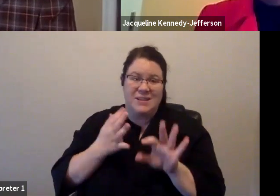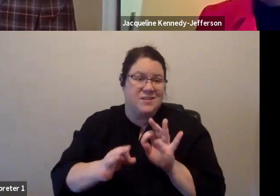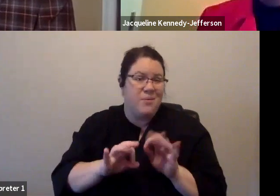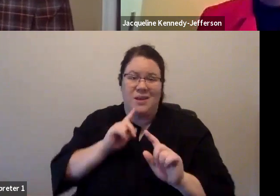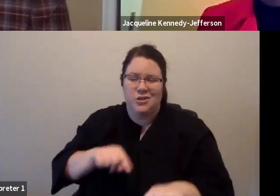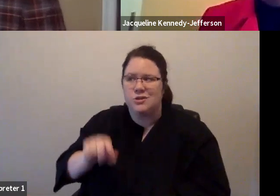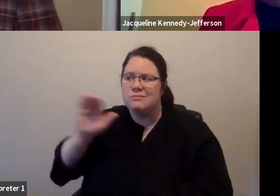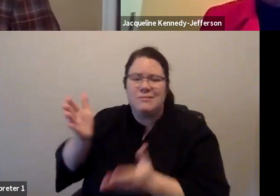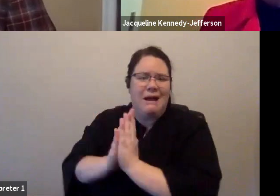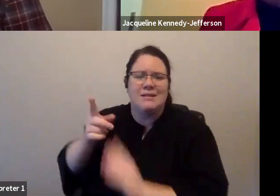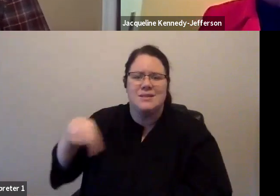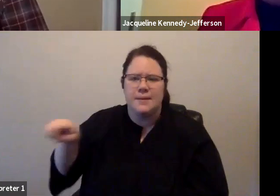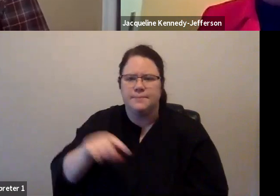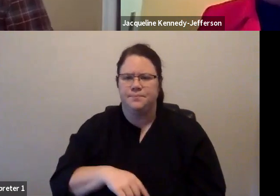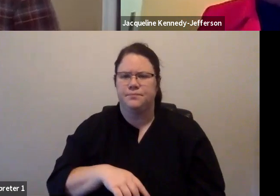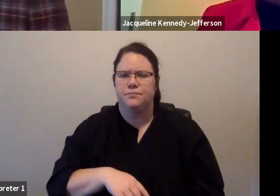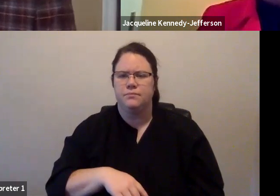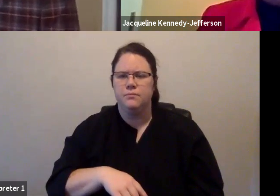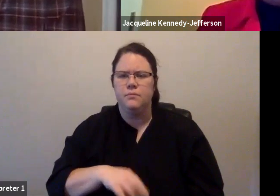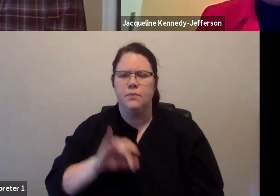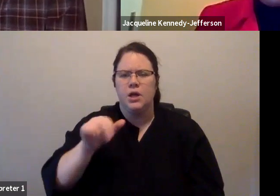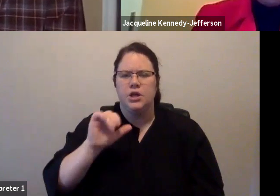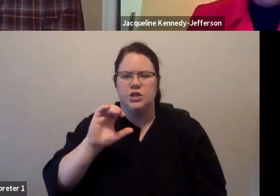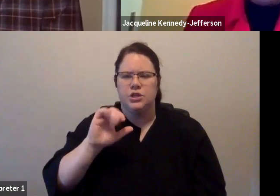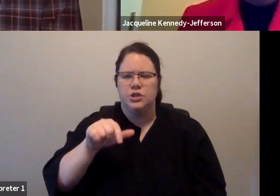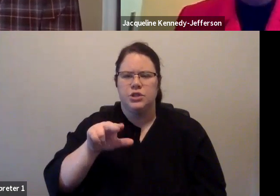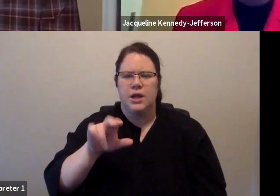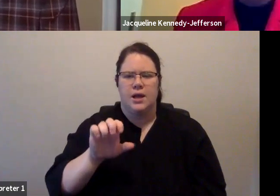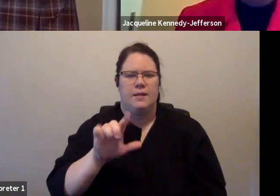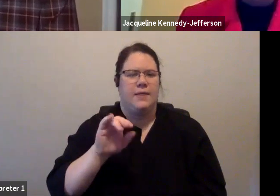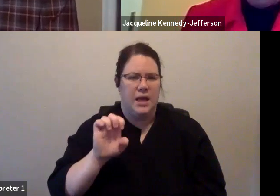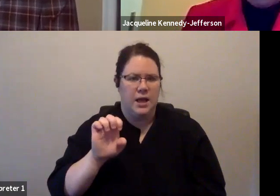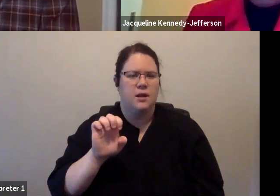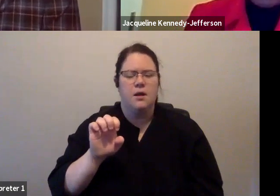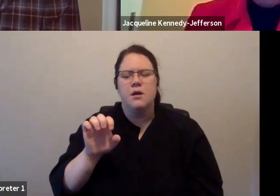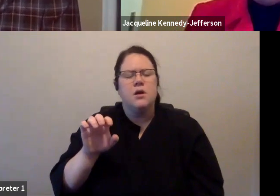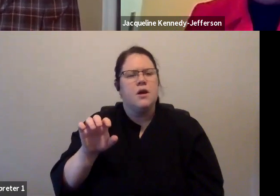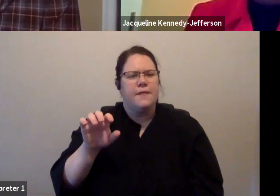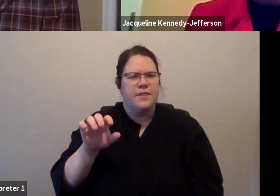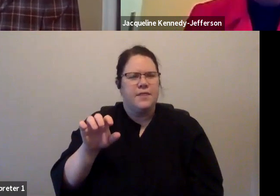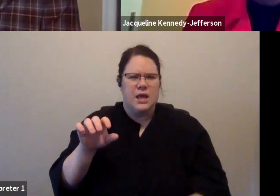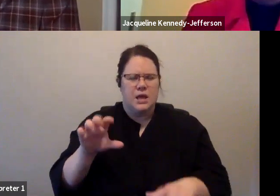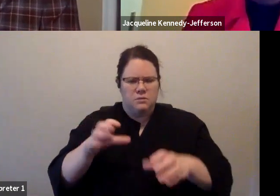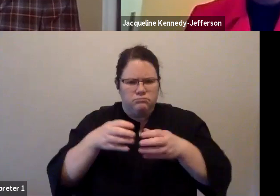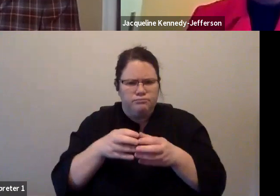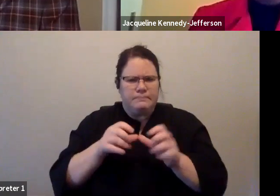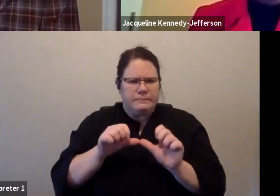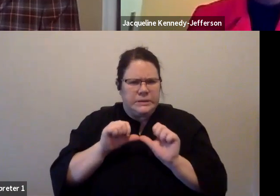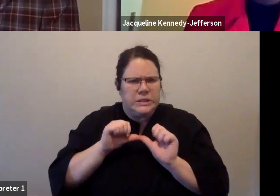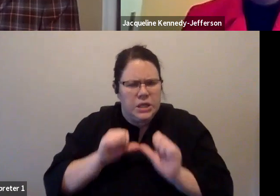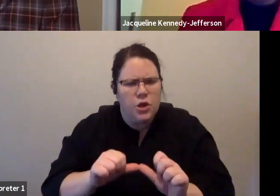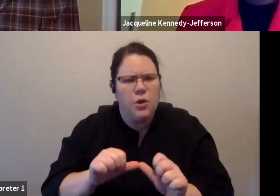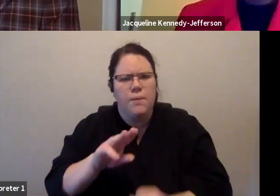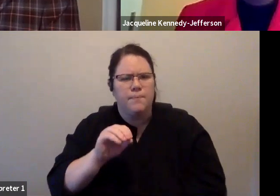I think to add to Rodney's point, that grassroots movement, really kind of identifying